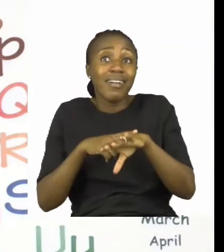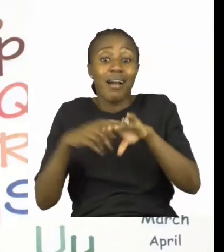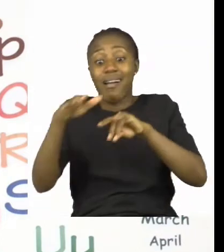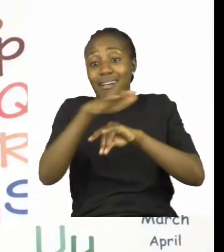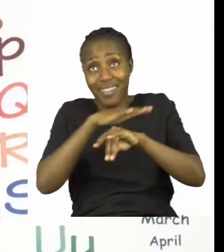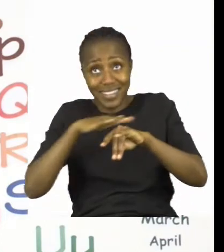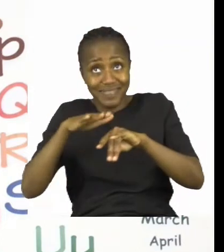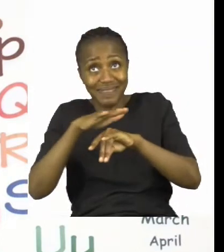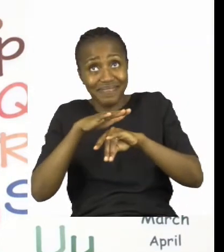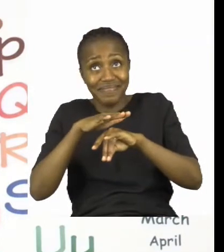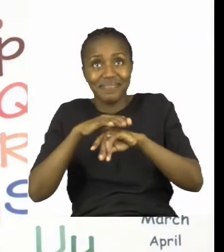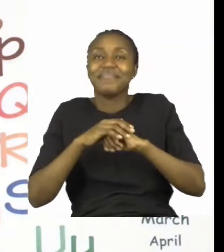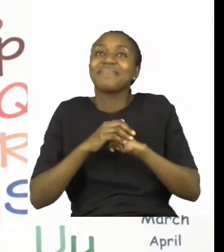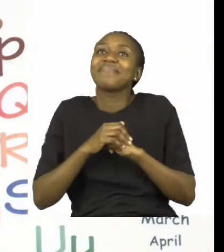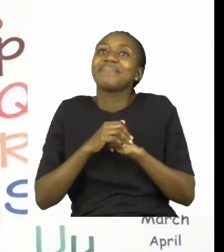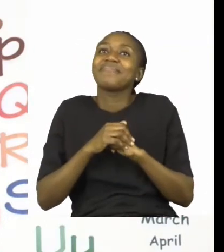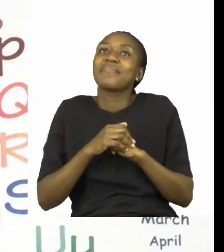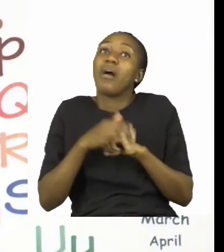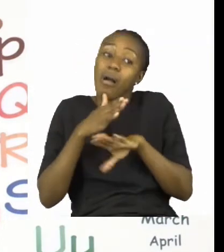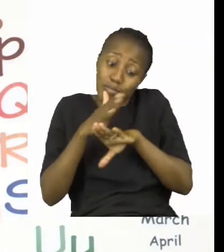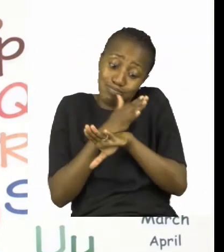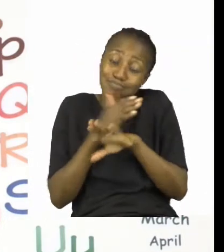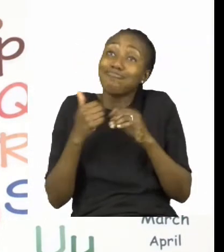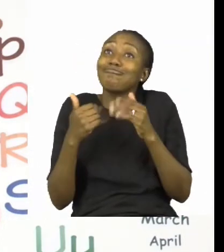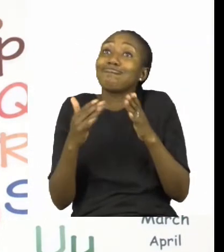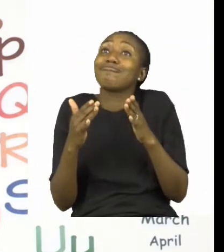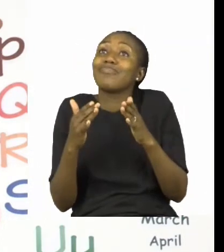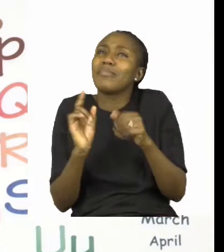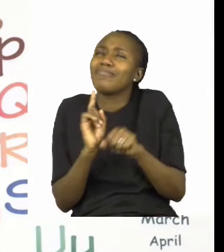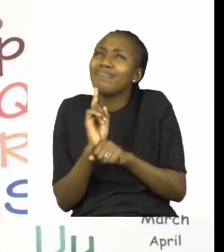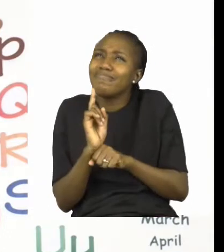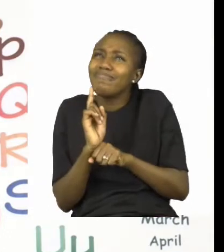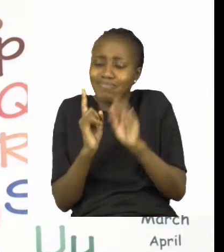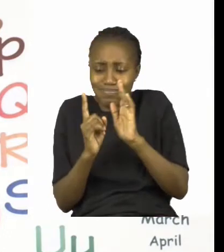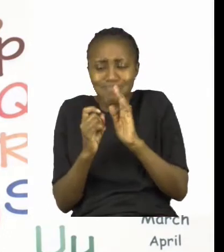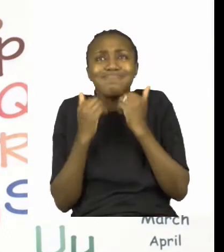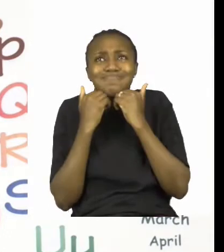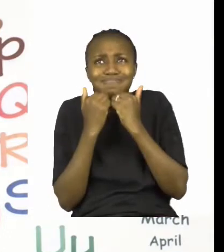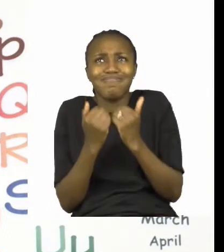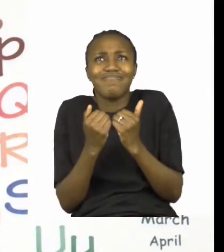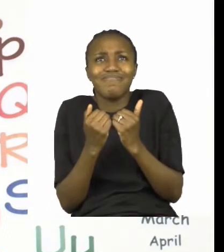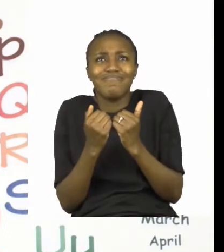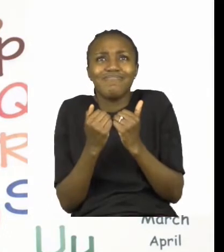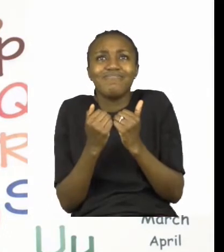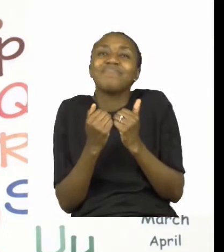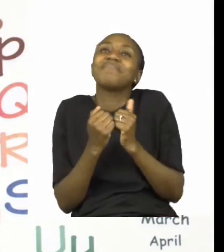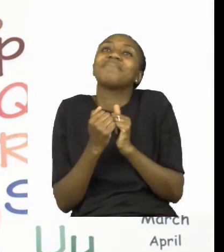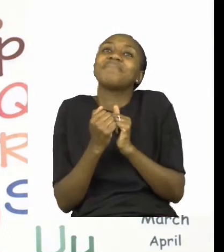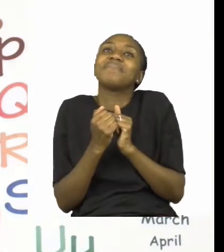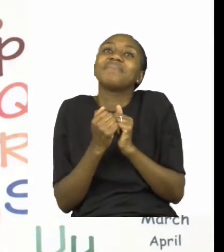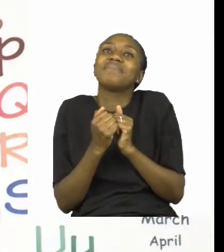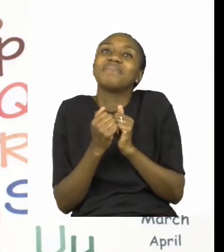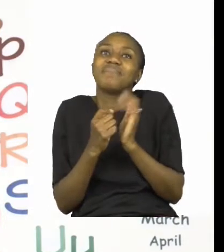and animals. And before we get into any lessons, boys and girls, we know that we need to